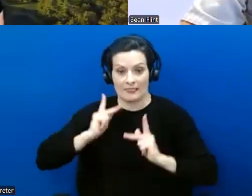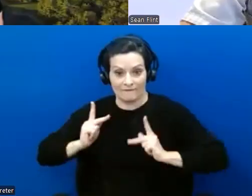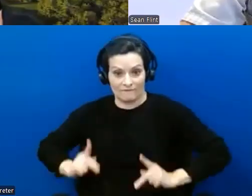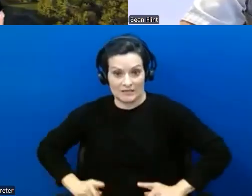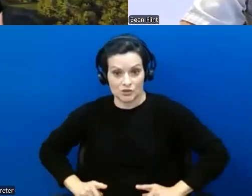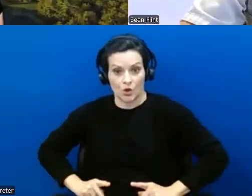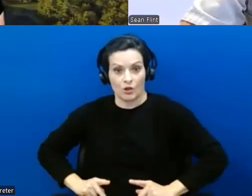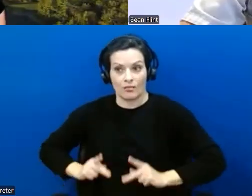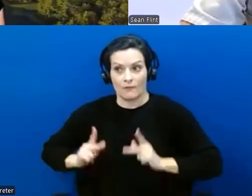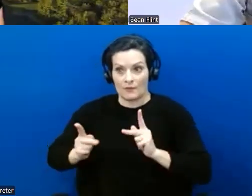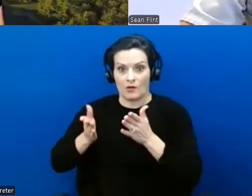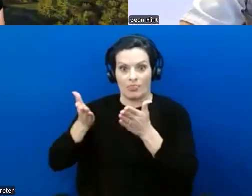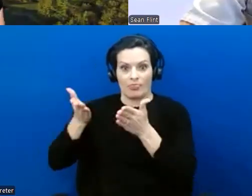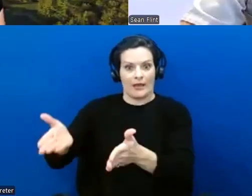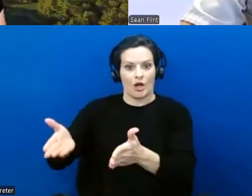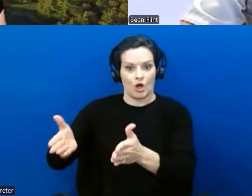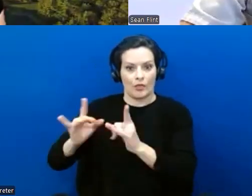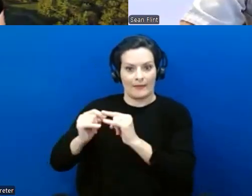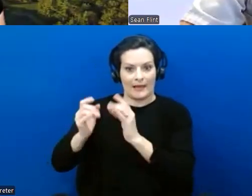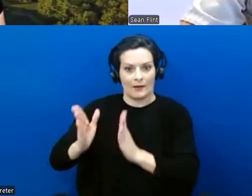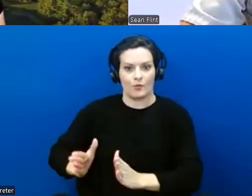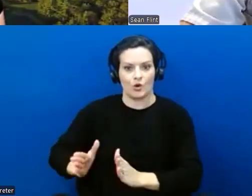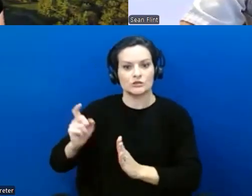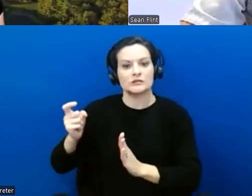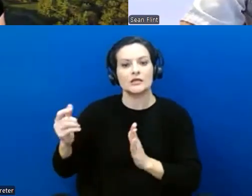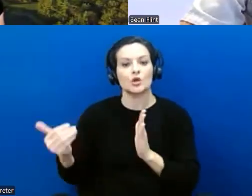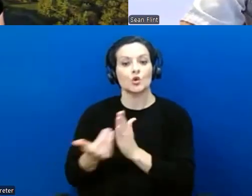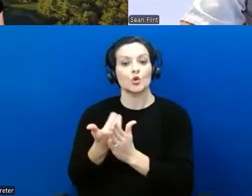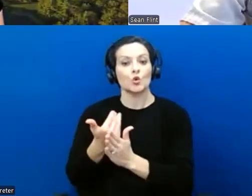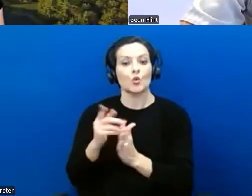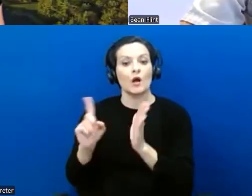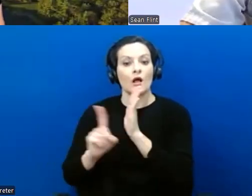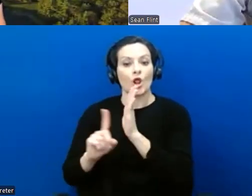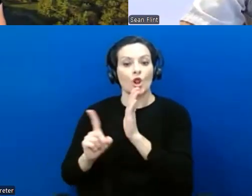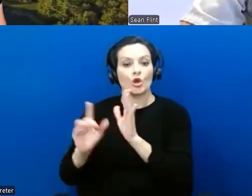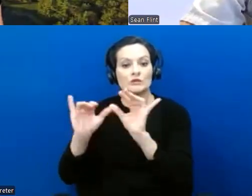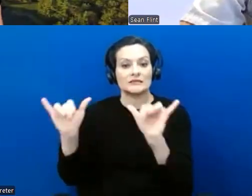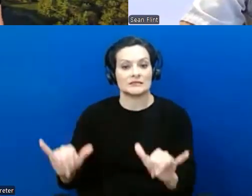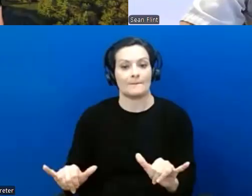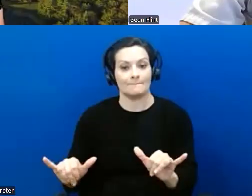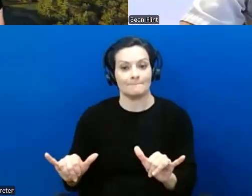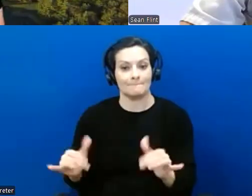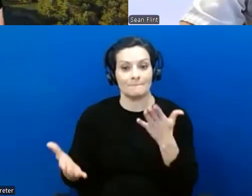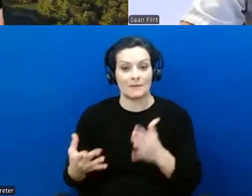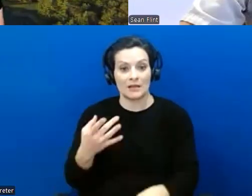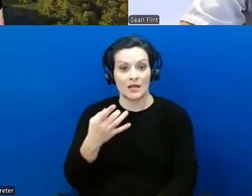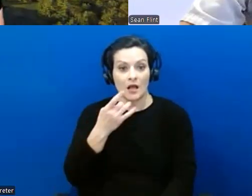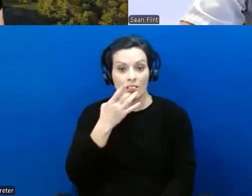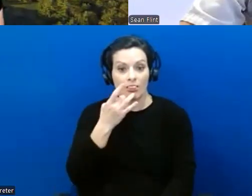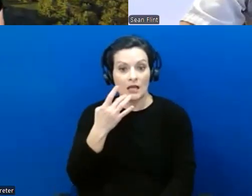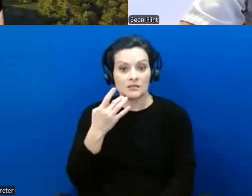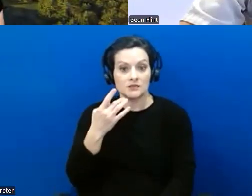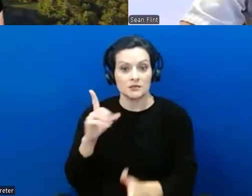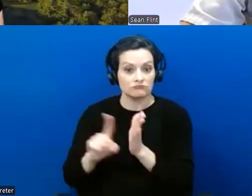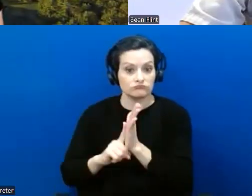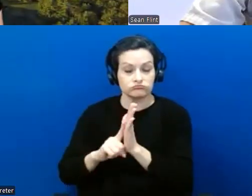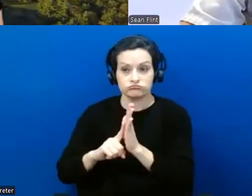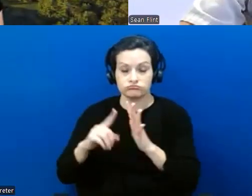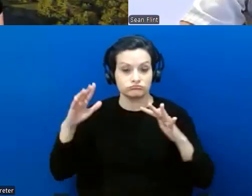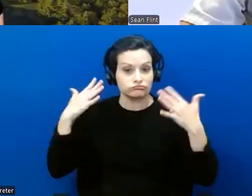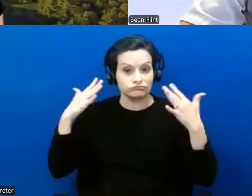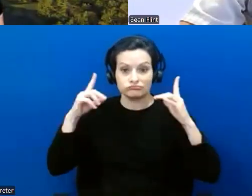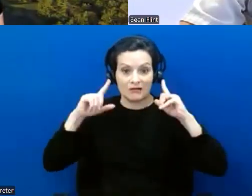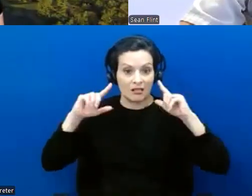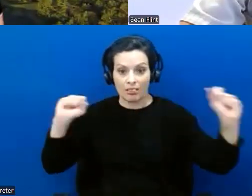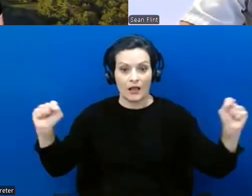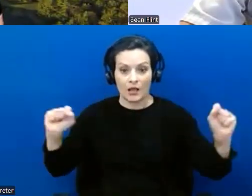and they were saying, oh, we need a new alert system. Maybe we just need an actual light and an alarm that we can just